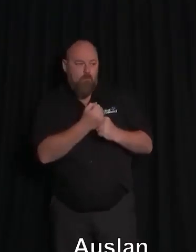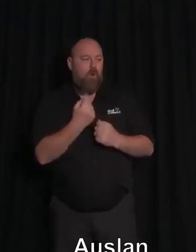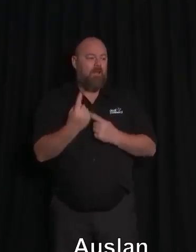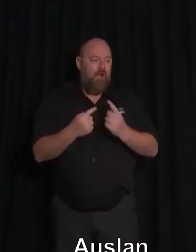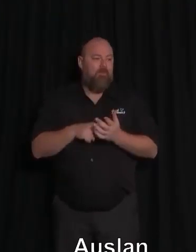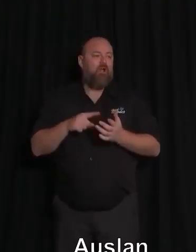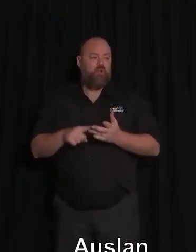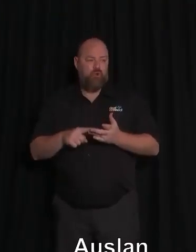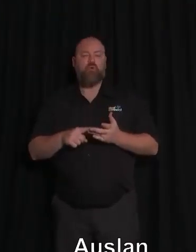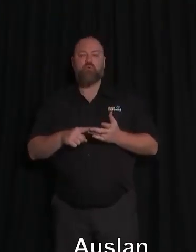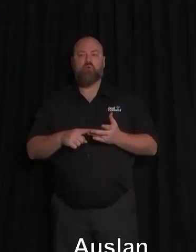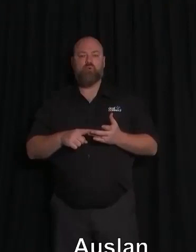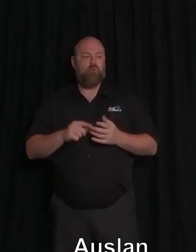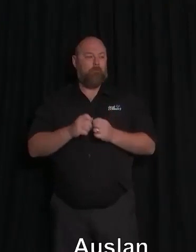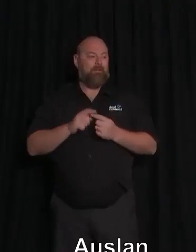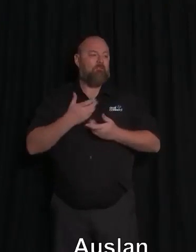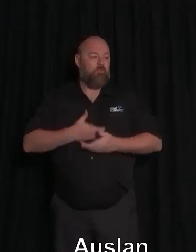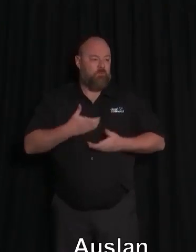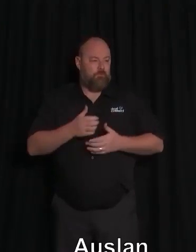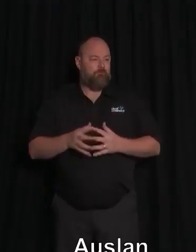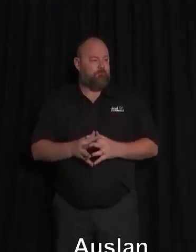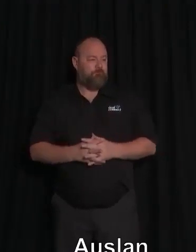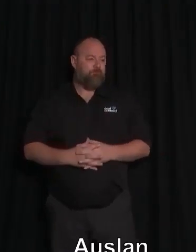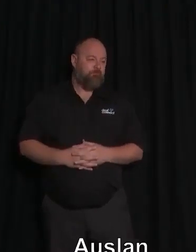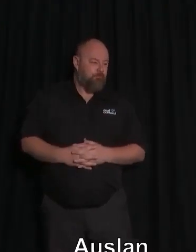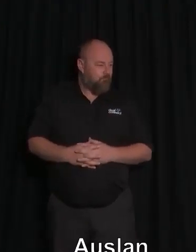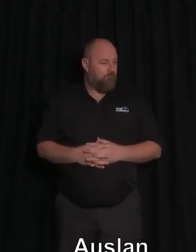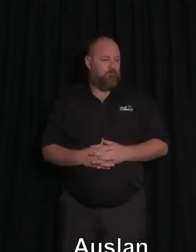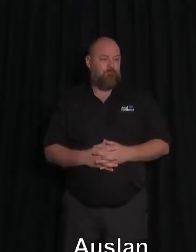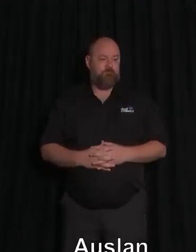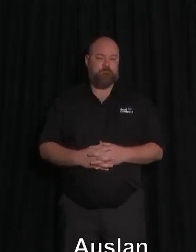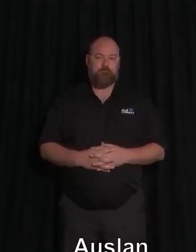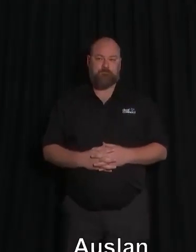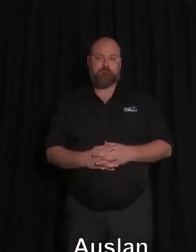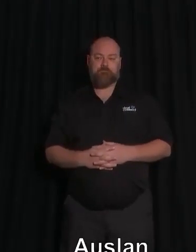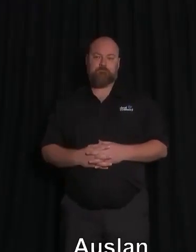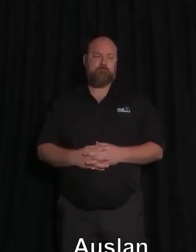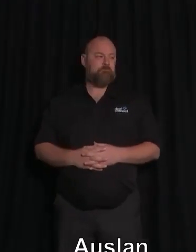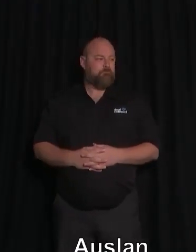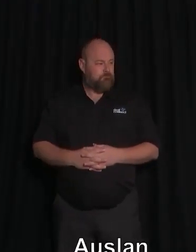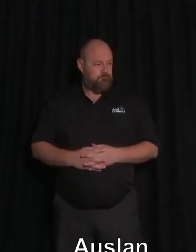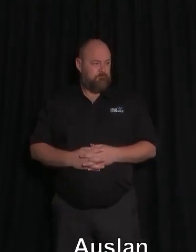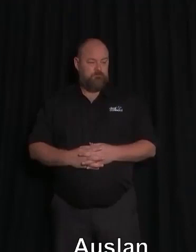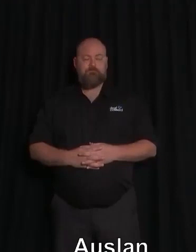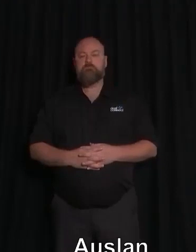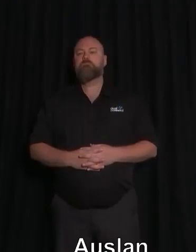there is work going on in parallel with the work that Victor is doing